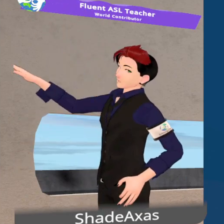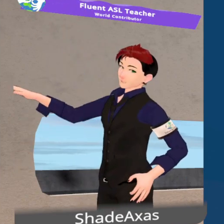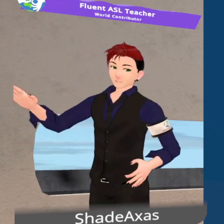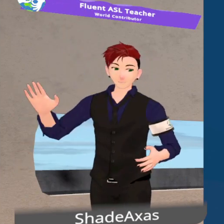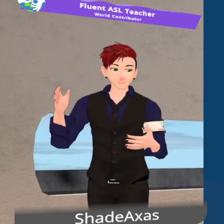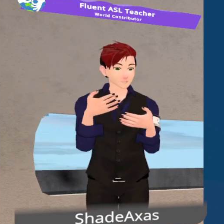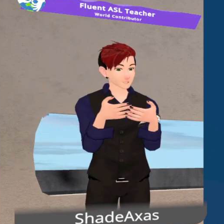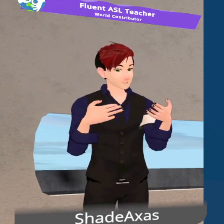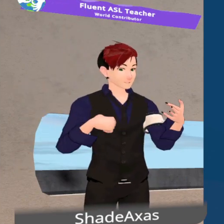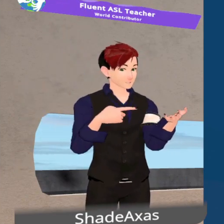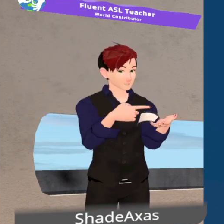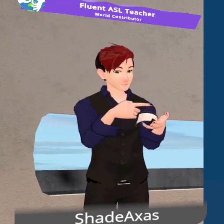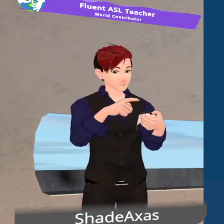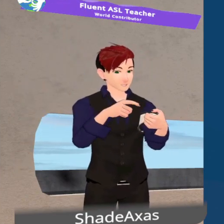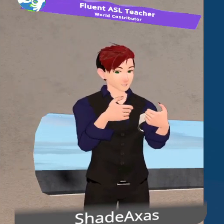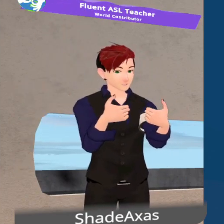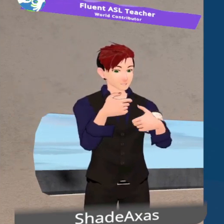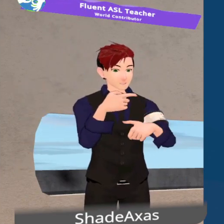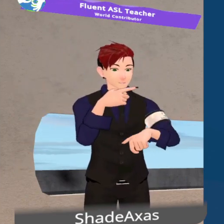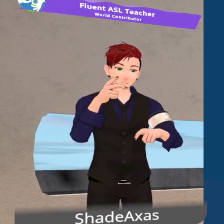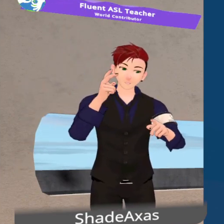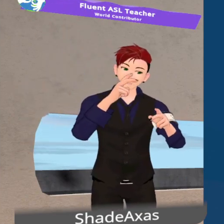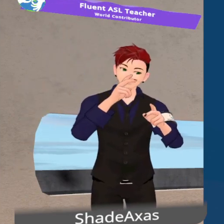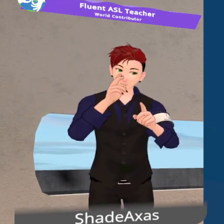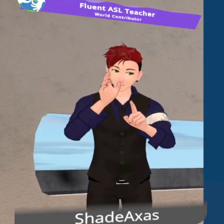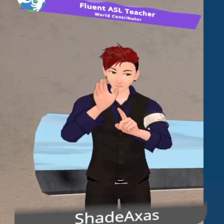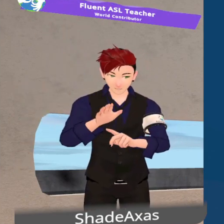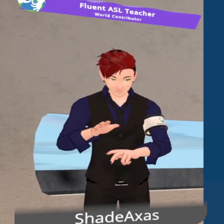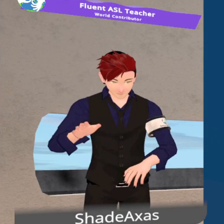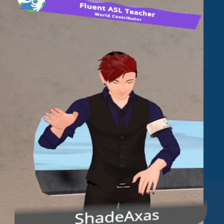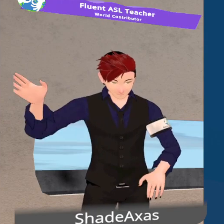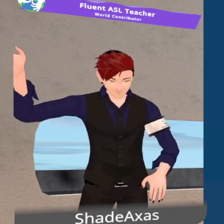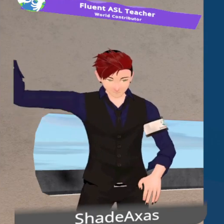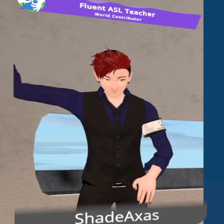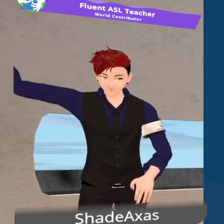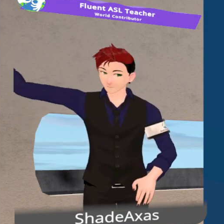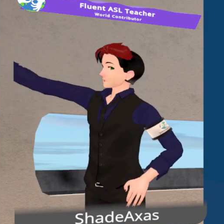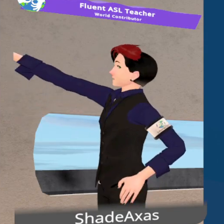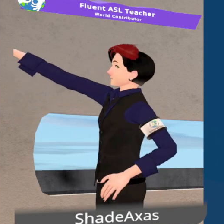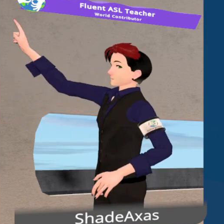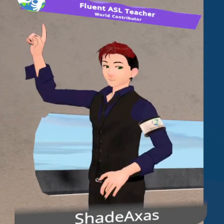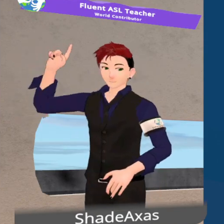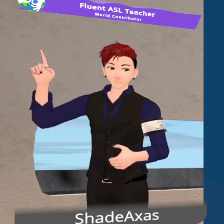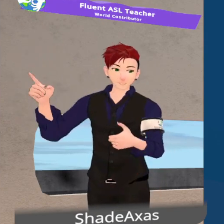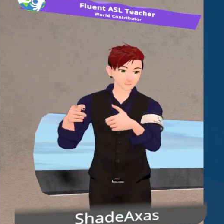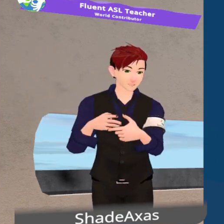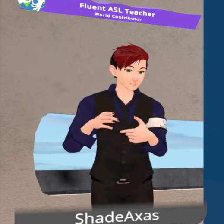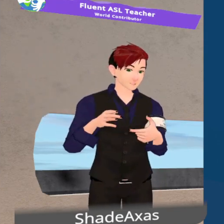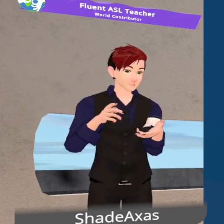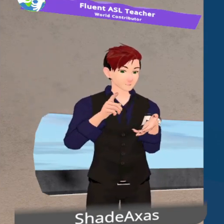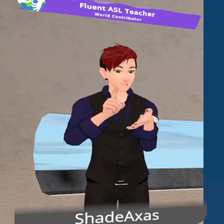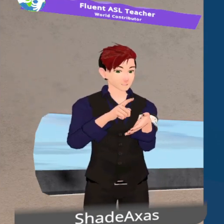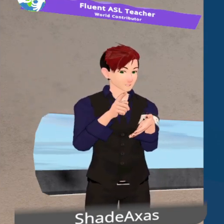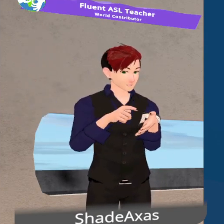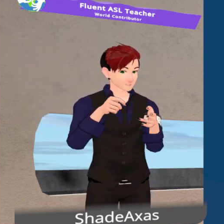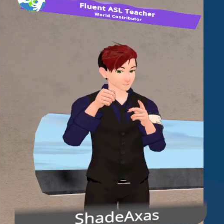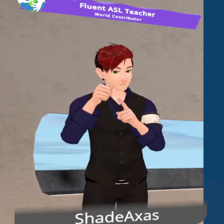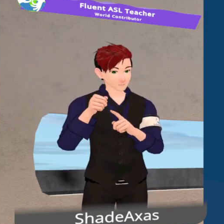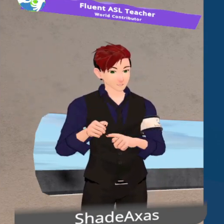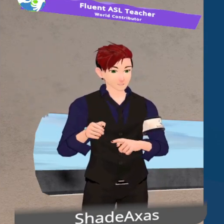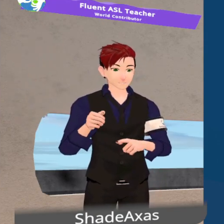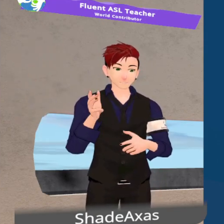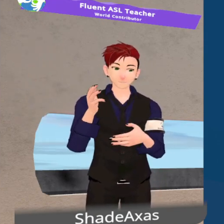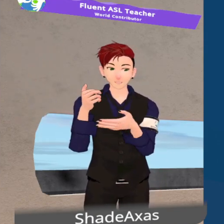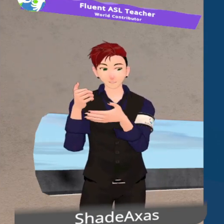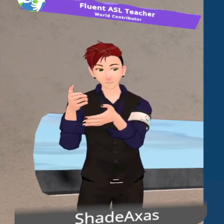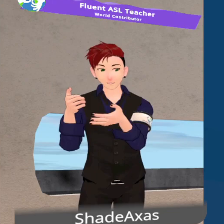There's a quick list of the things we're going to be talking about today for freshman orientation. So the very first thing we're going to do is we're going to do a definition